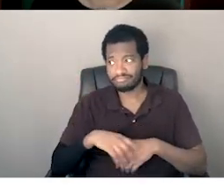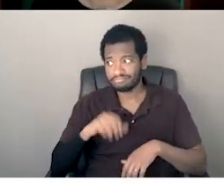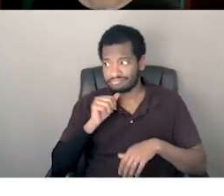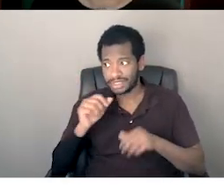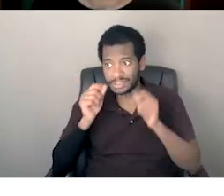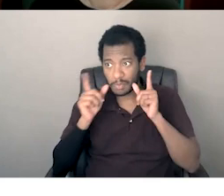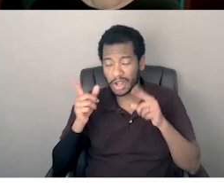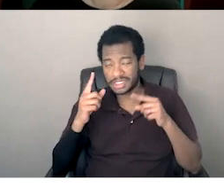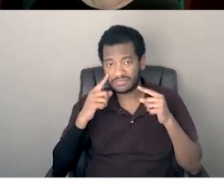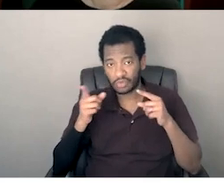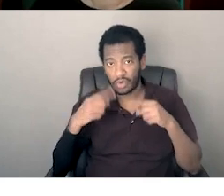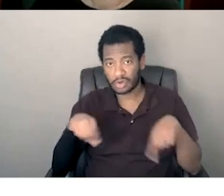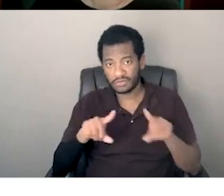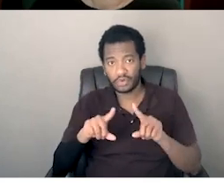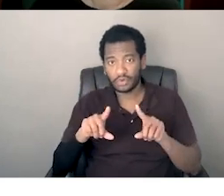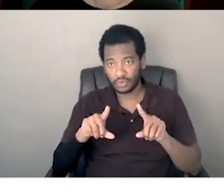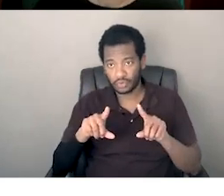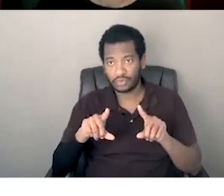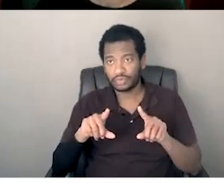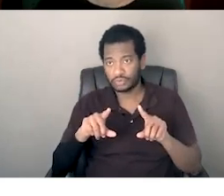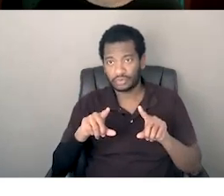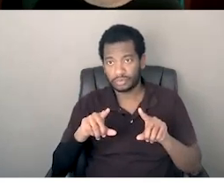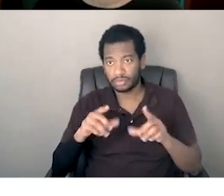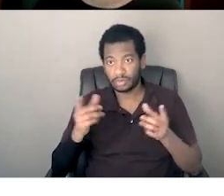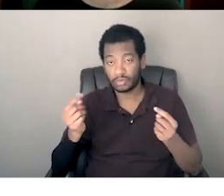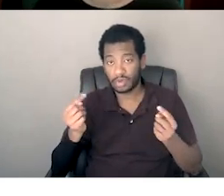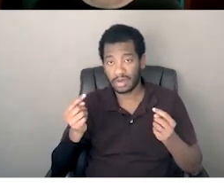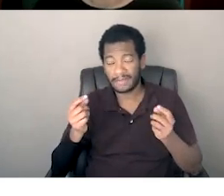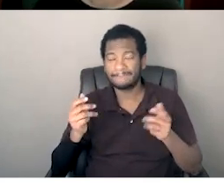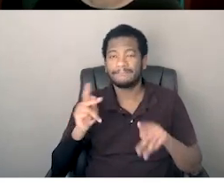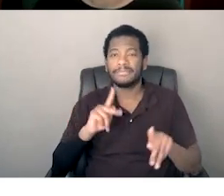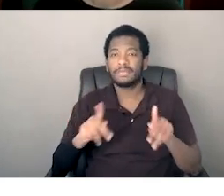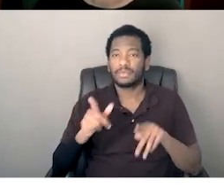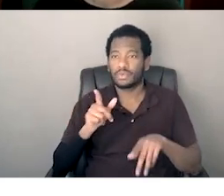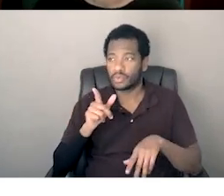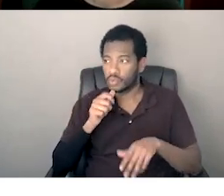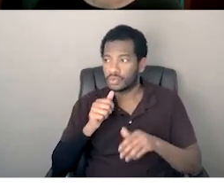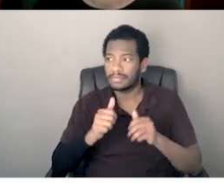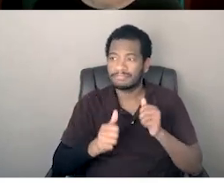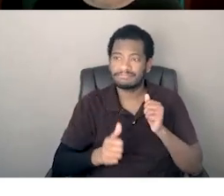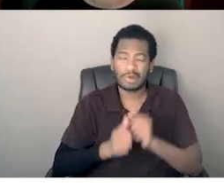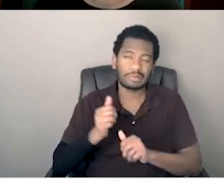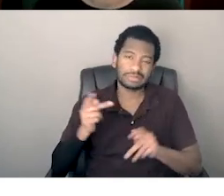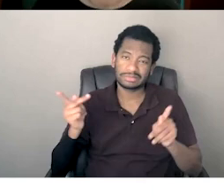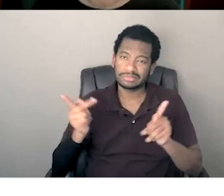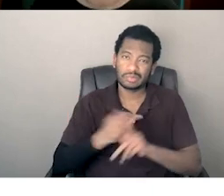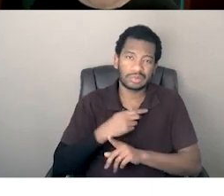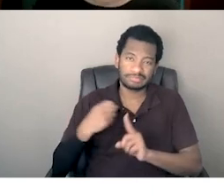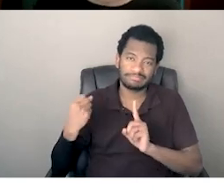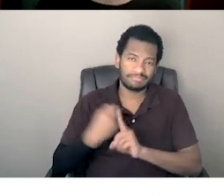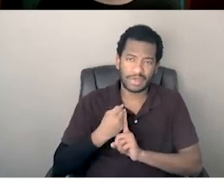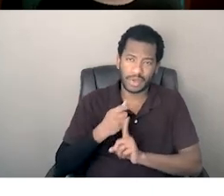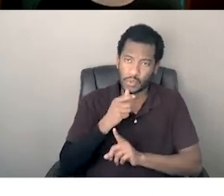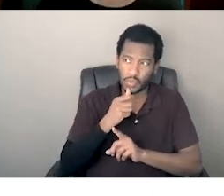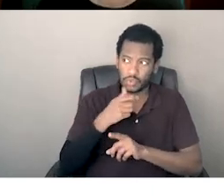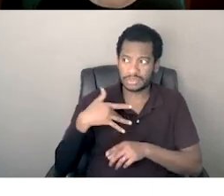you that people most affected by natural disasters the impacts tend to be